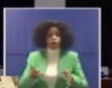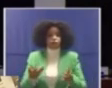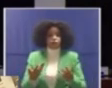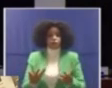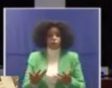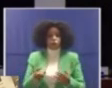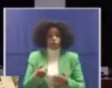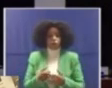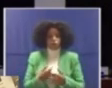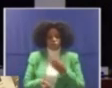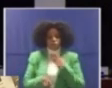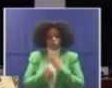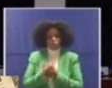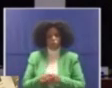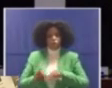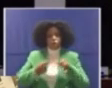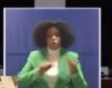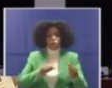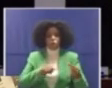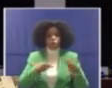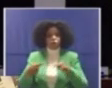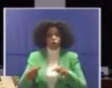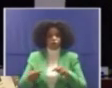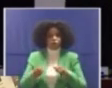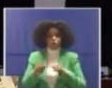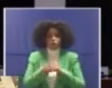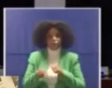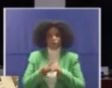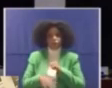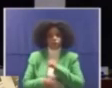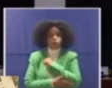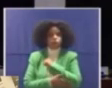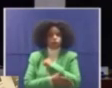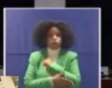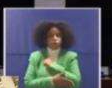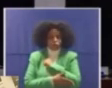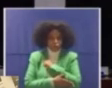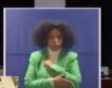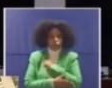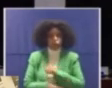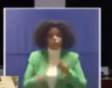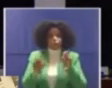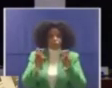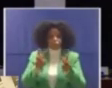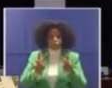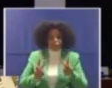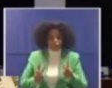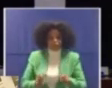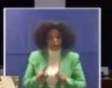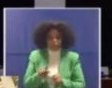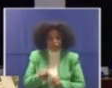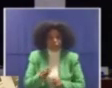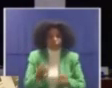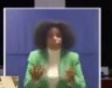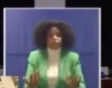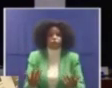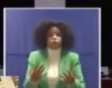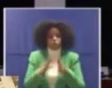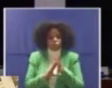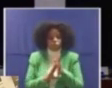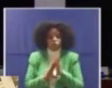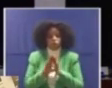within and between countries. Peace must also lead to the development of efforts which should